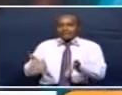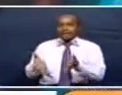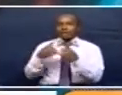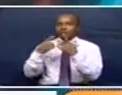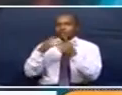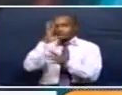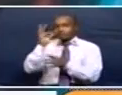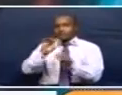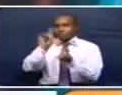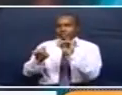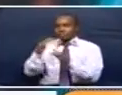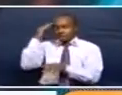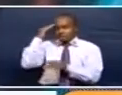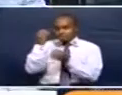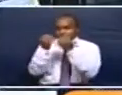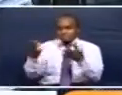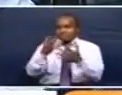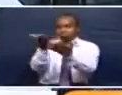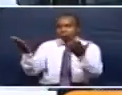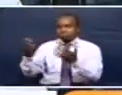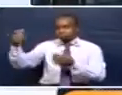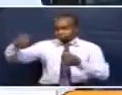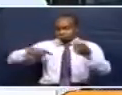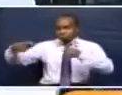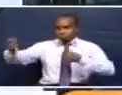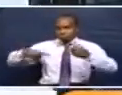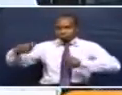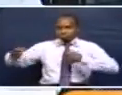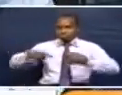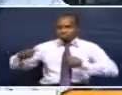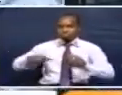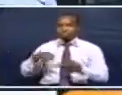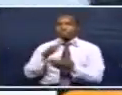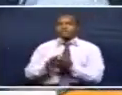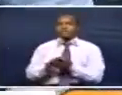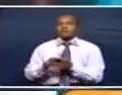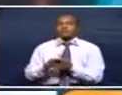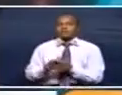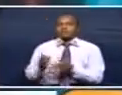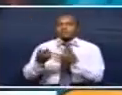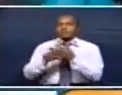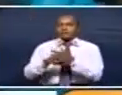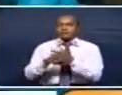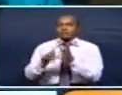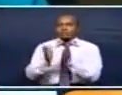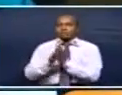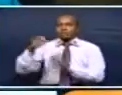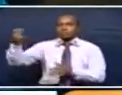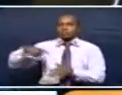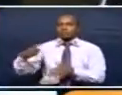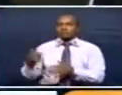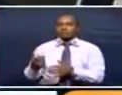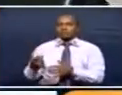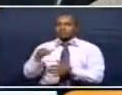serious questions. I know many of you are sending in texts, comments, the works. In fact, let's start with some texts or